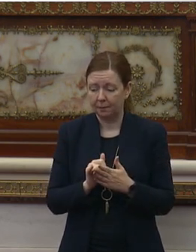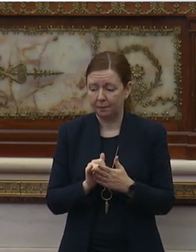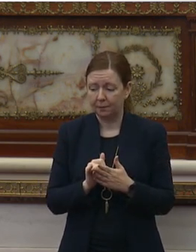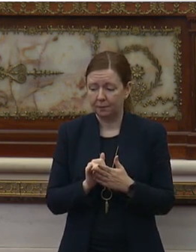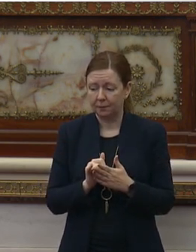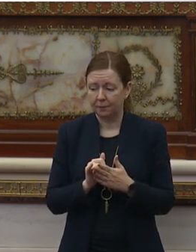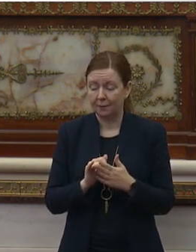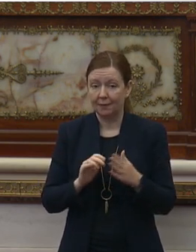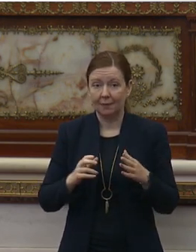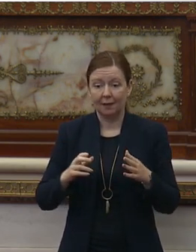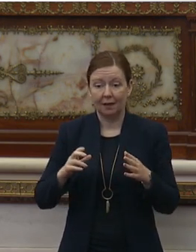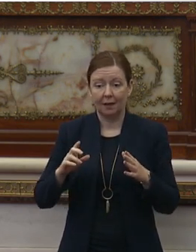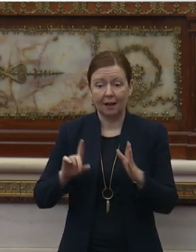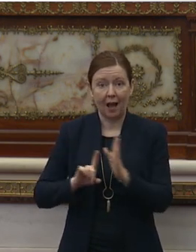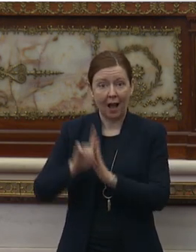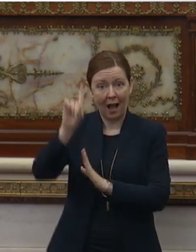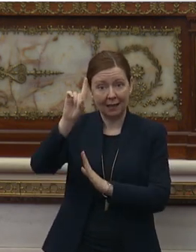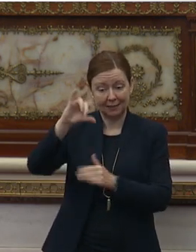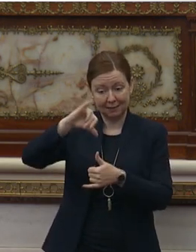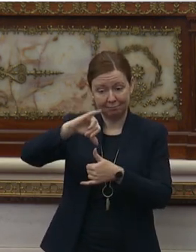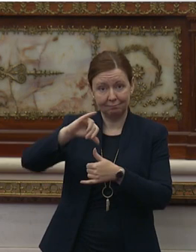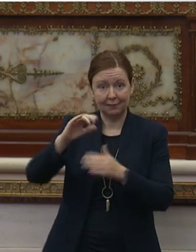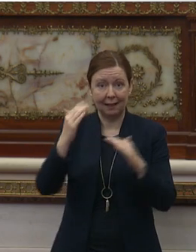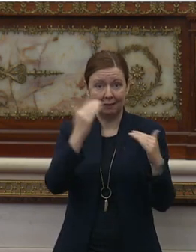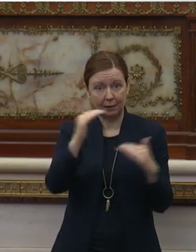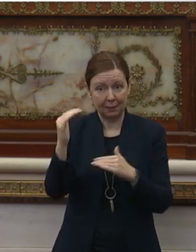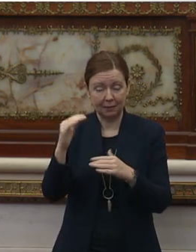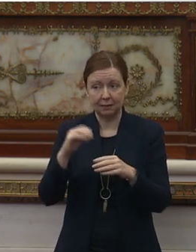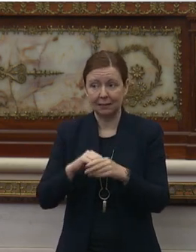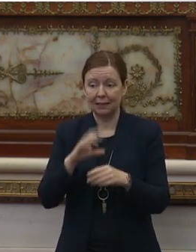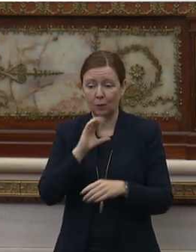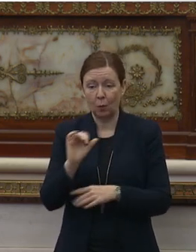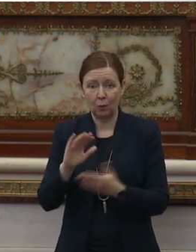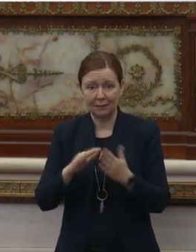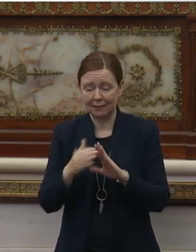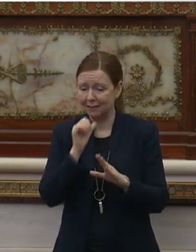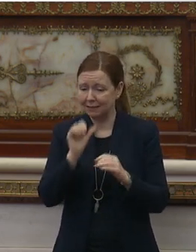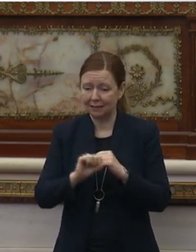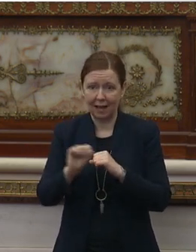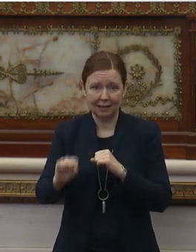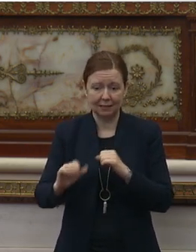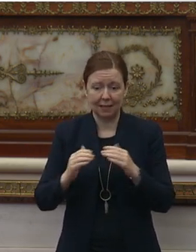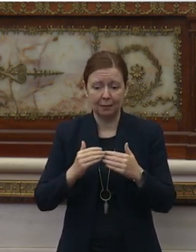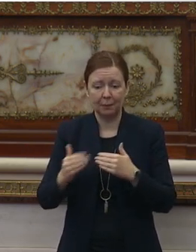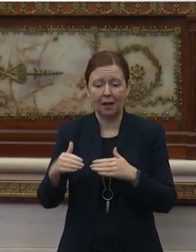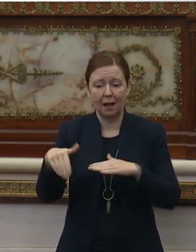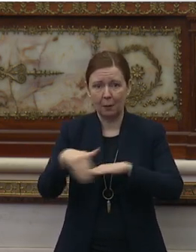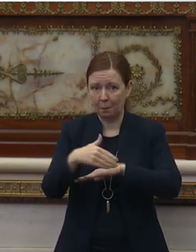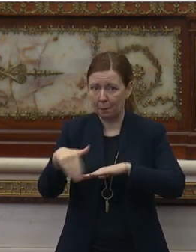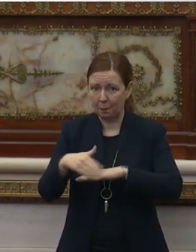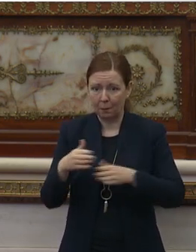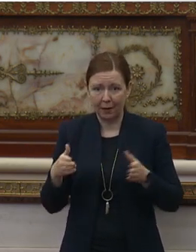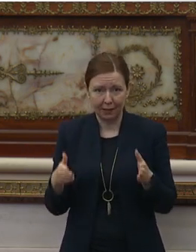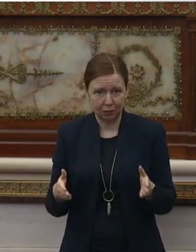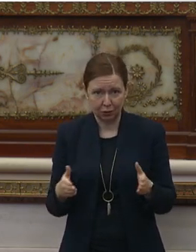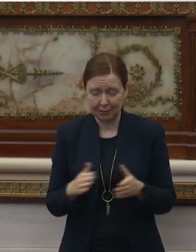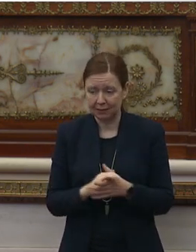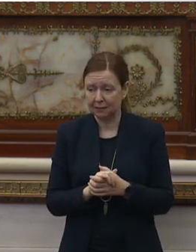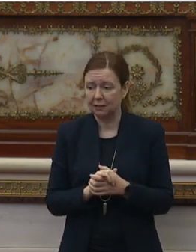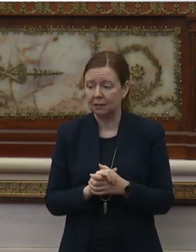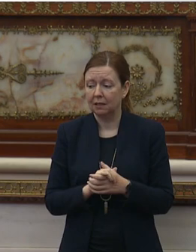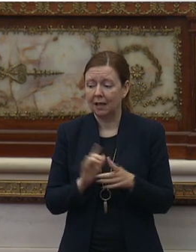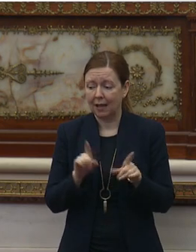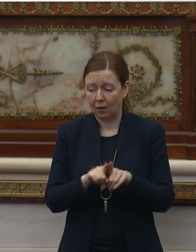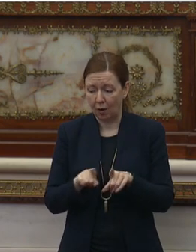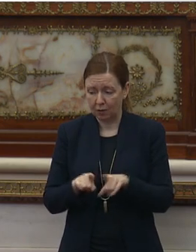that the height limits that exist in Old City does not extend beyond Market Street down to Society Hill in the first place, and